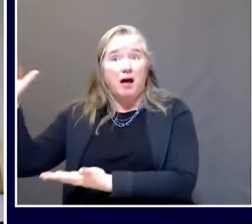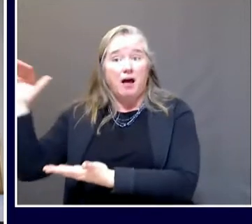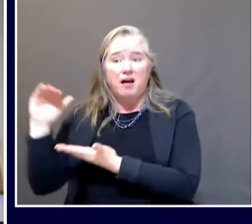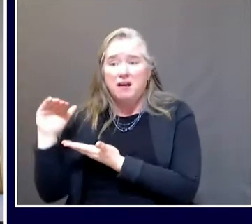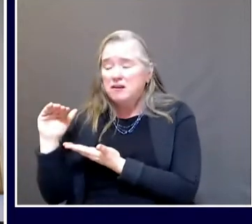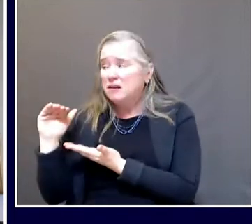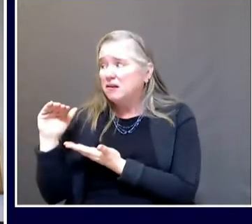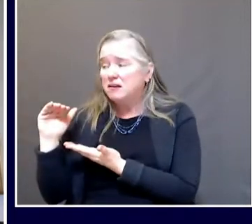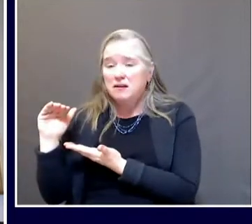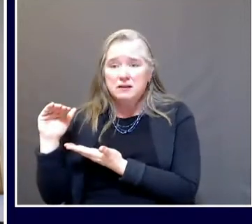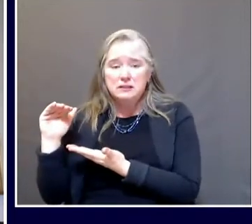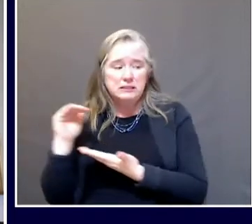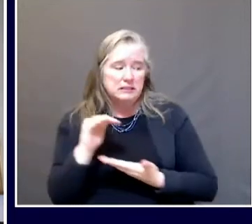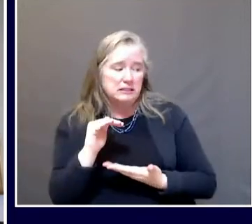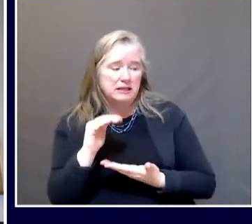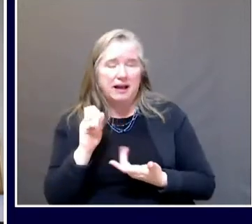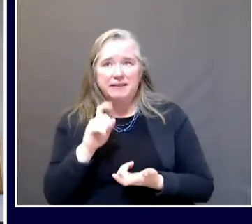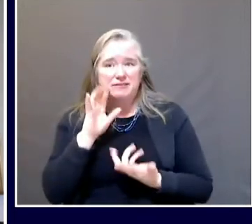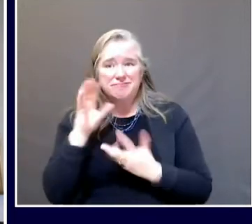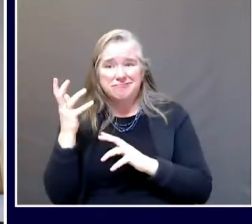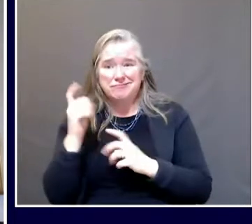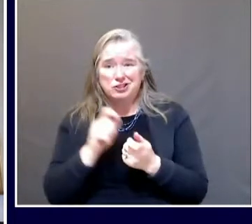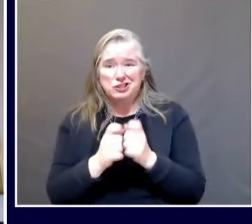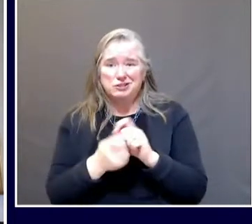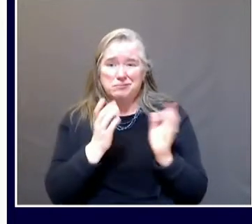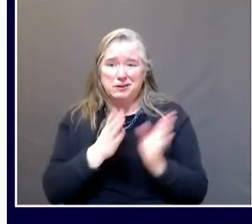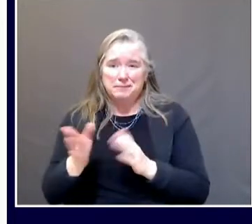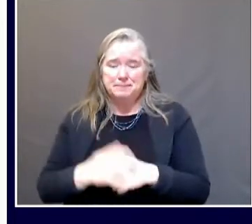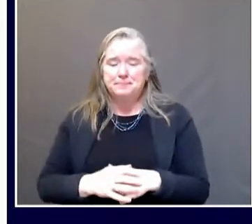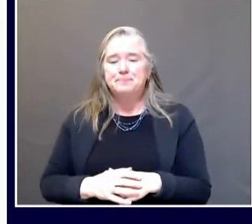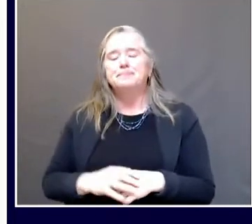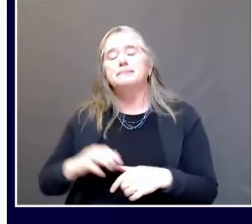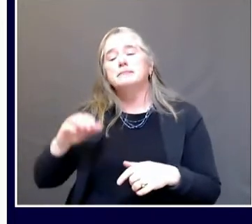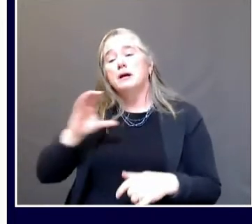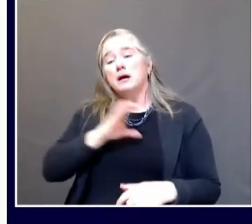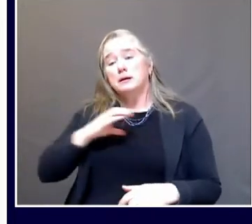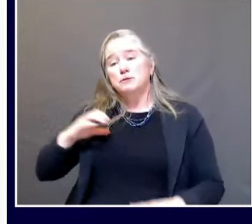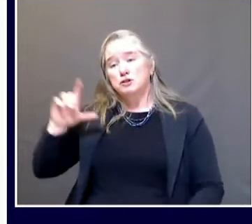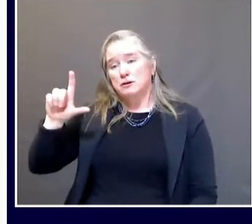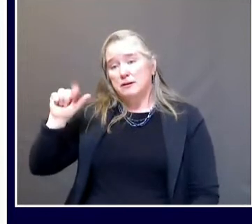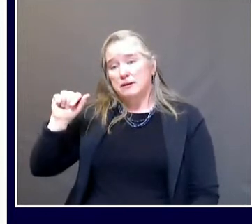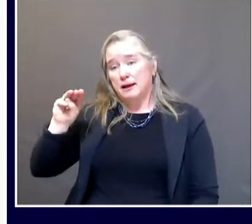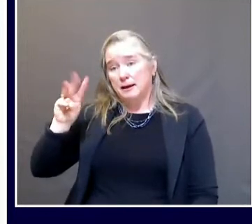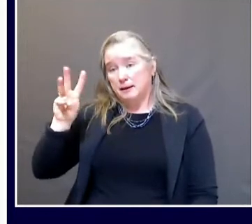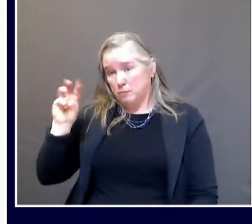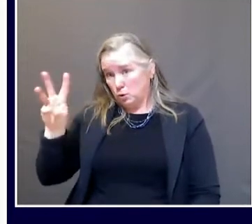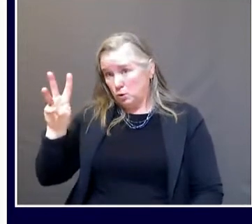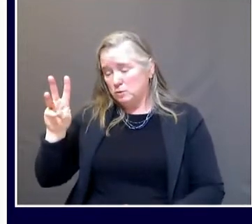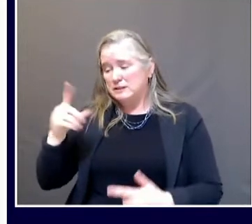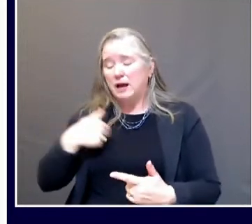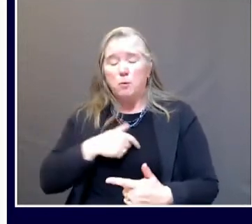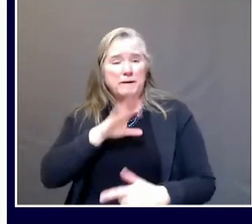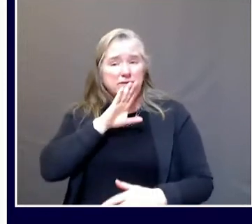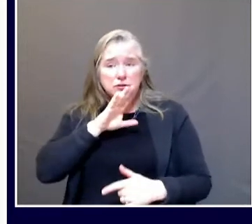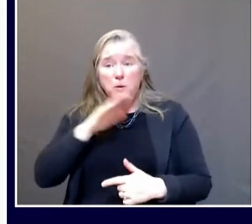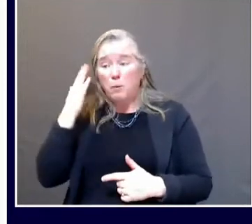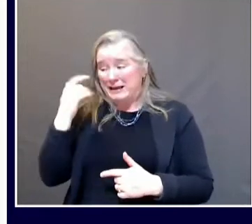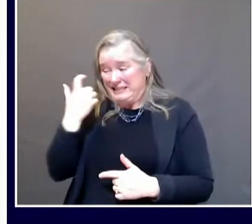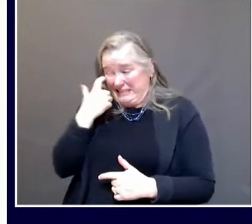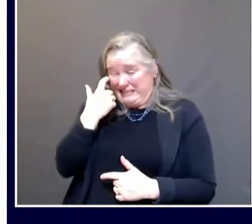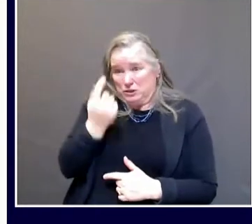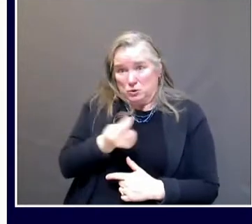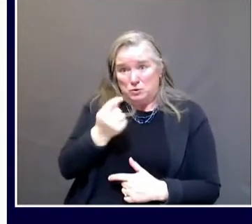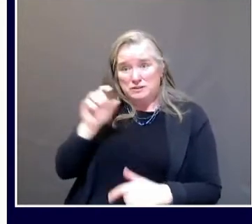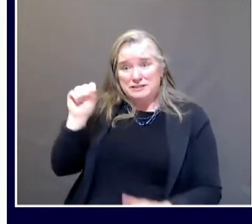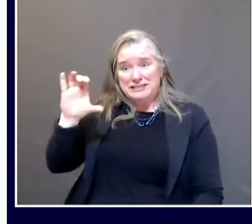I'll add that we are frustrated at the communication that came out just this Tuesday, both in a press release.